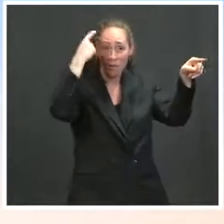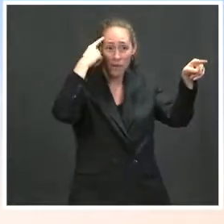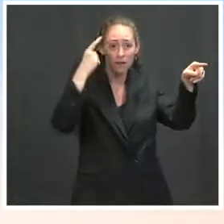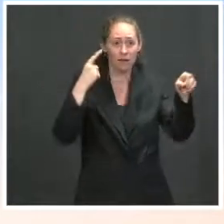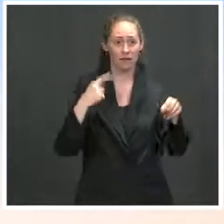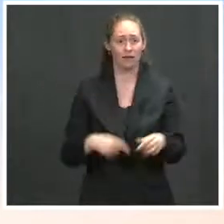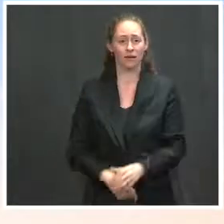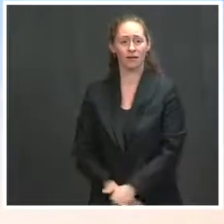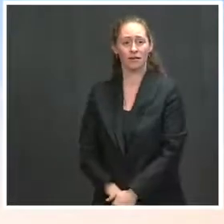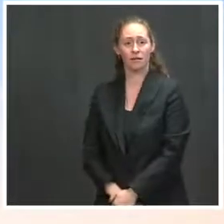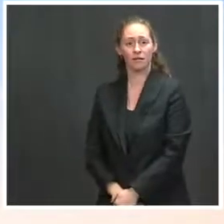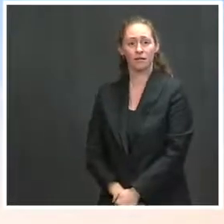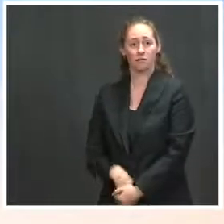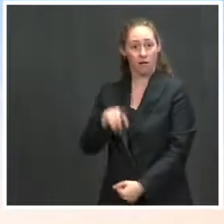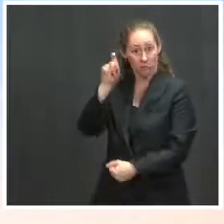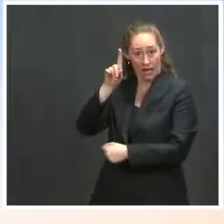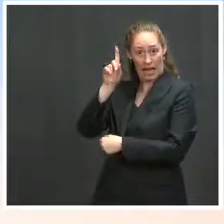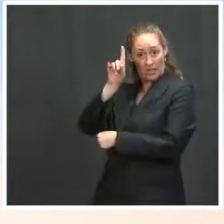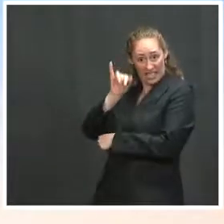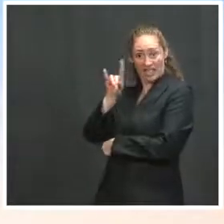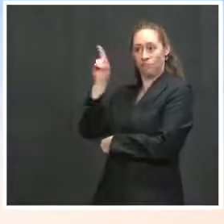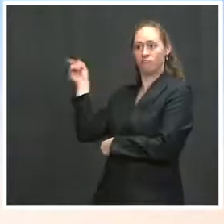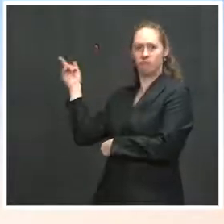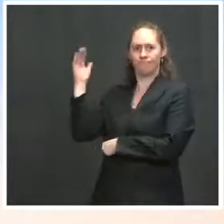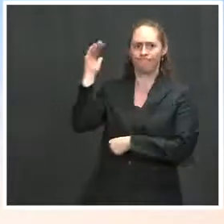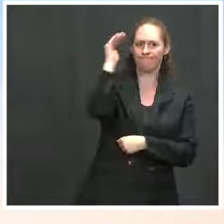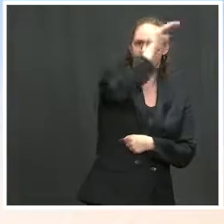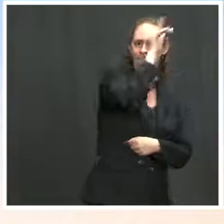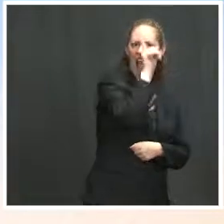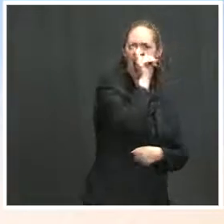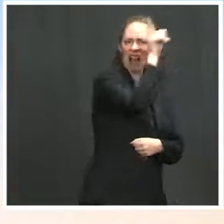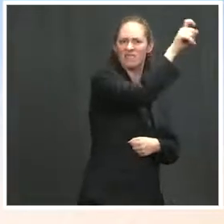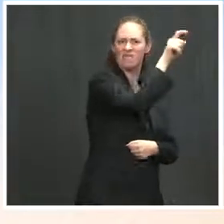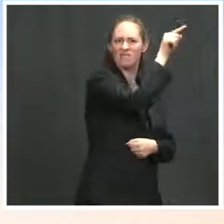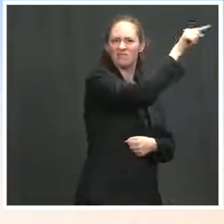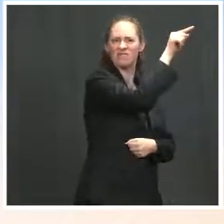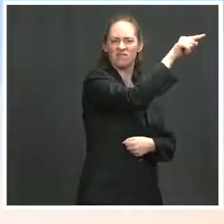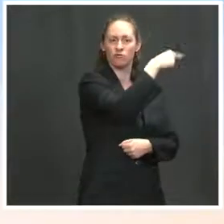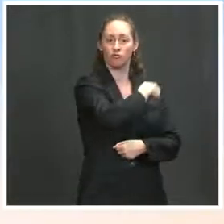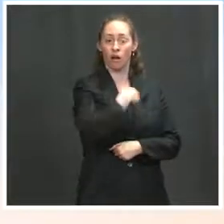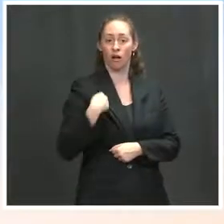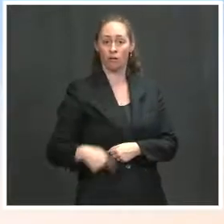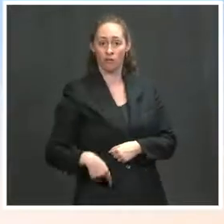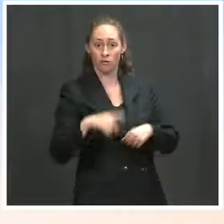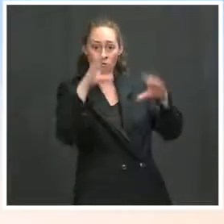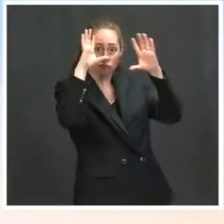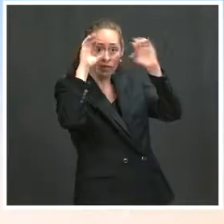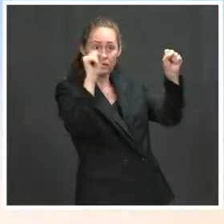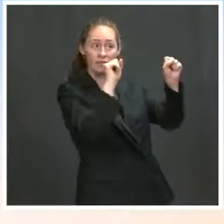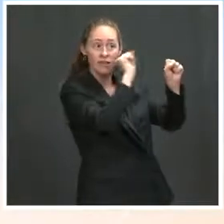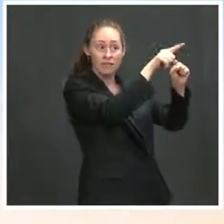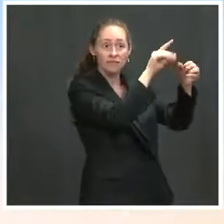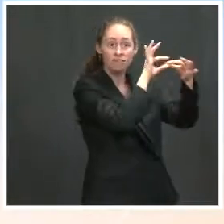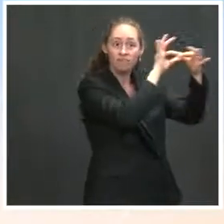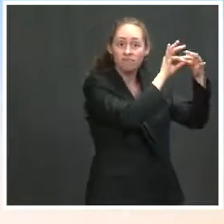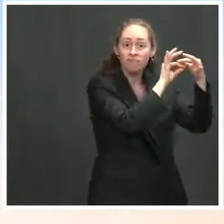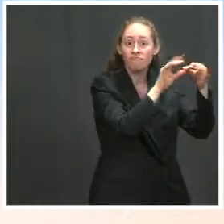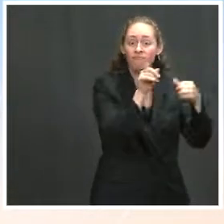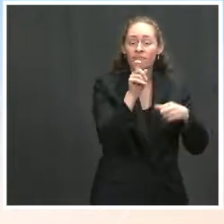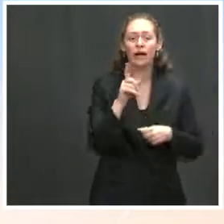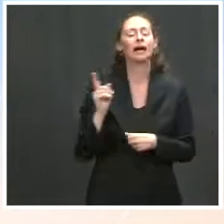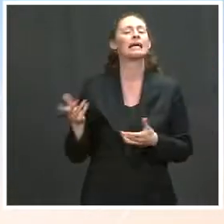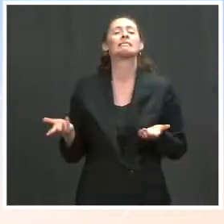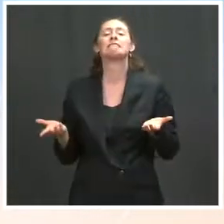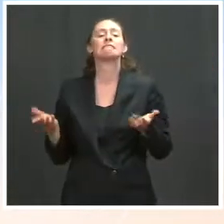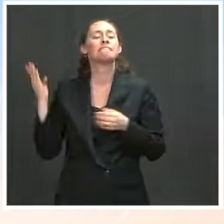specifically asked or made this ask of President Xi of China for their cooperation in this effort? I'm not going to go into details of private conversation